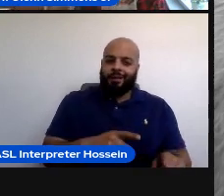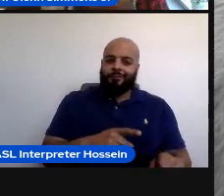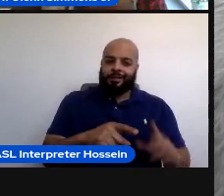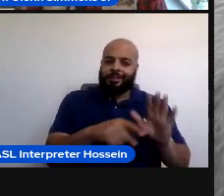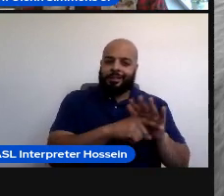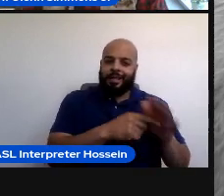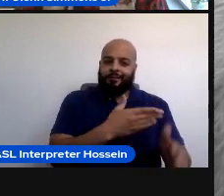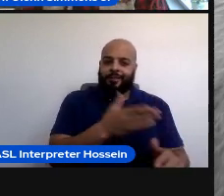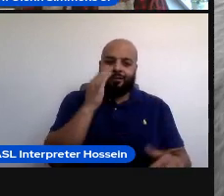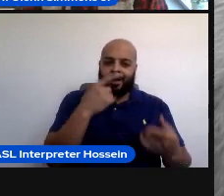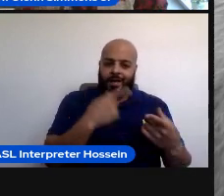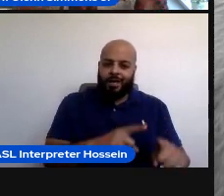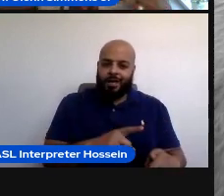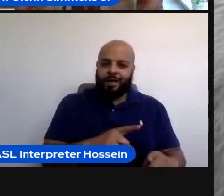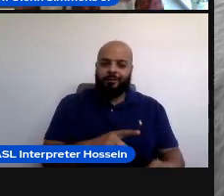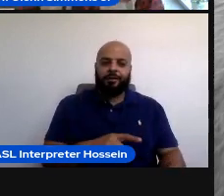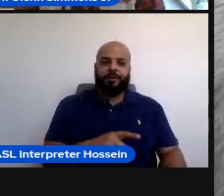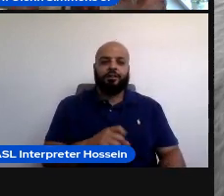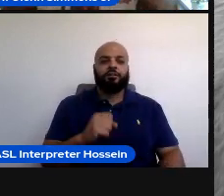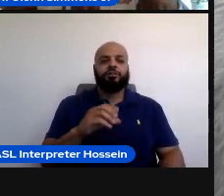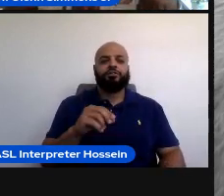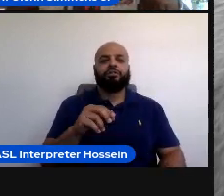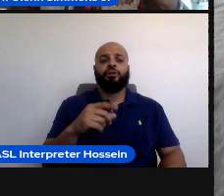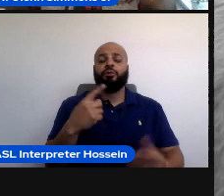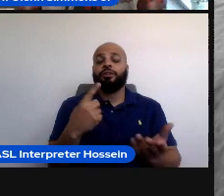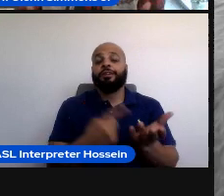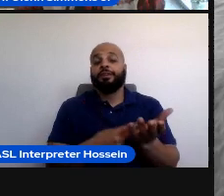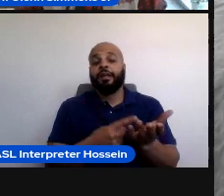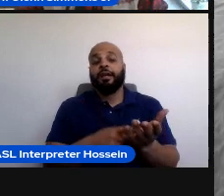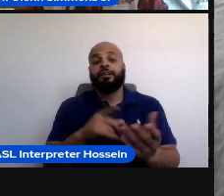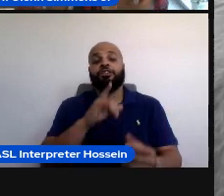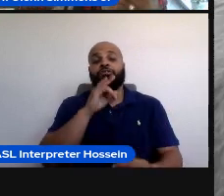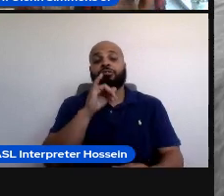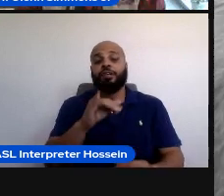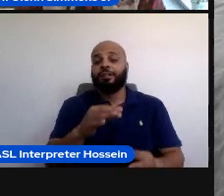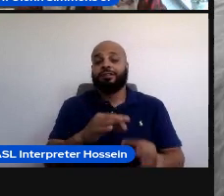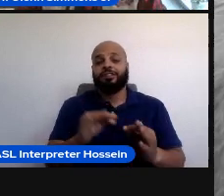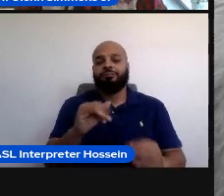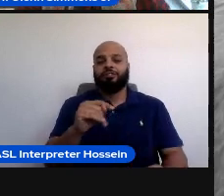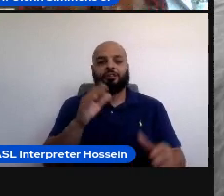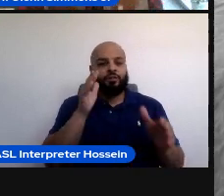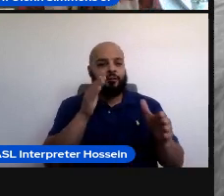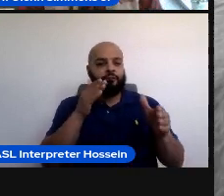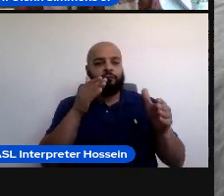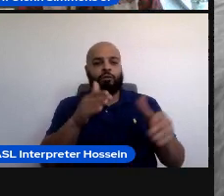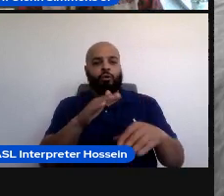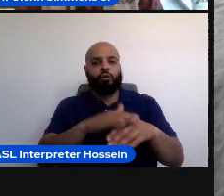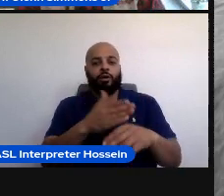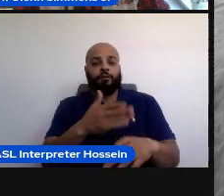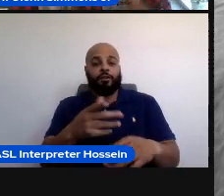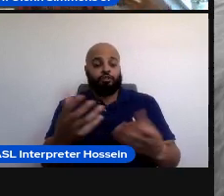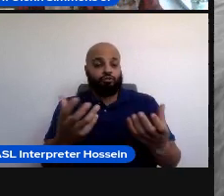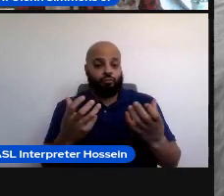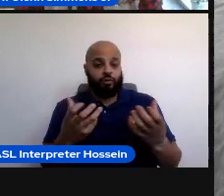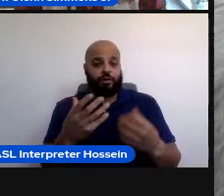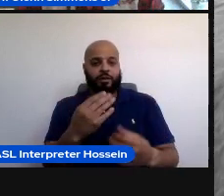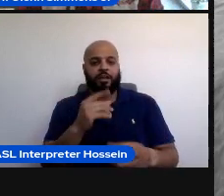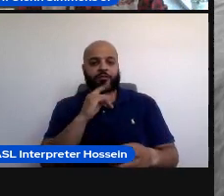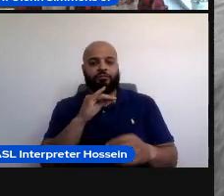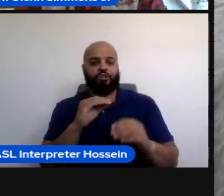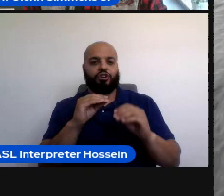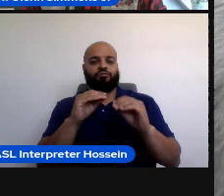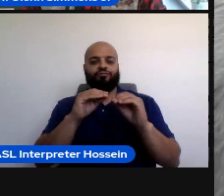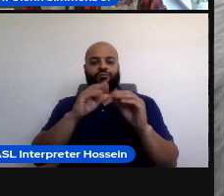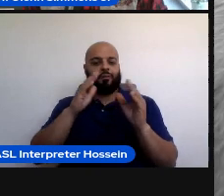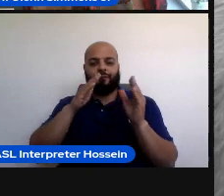the thing that you're always thinking about. And so sometimes it's really as simple as just focusing on the things that you want and putting the energy